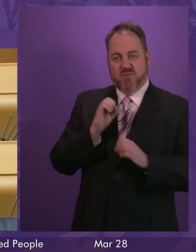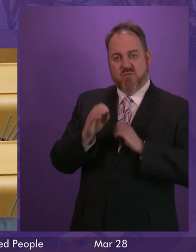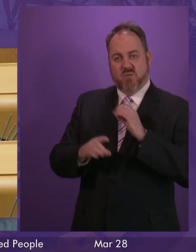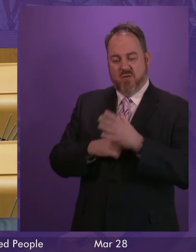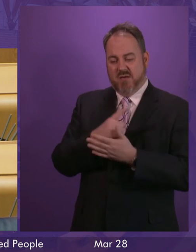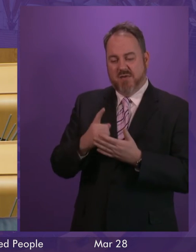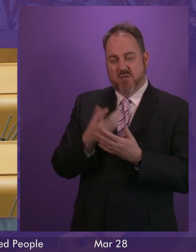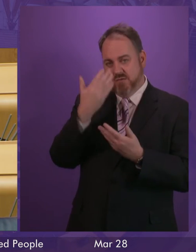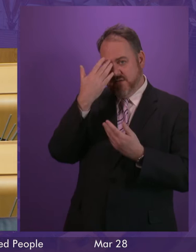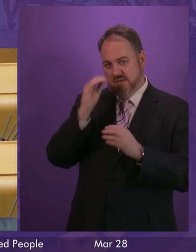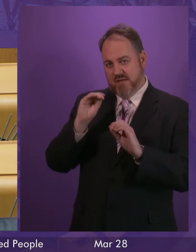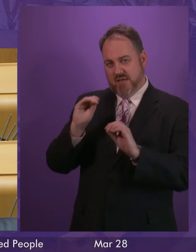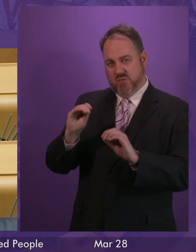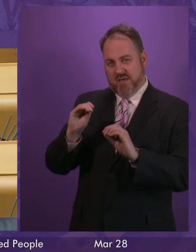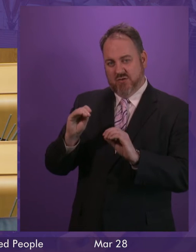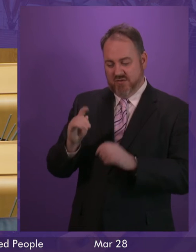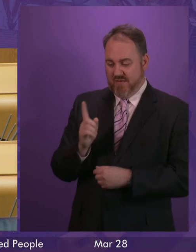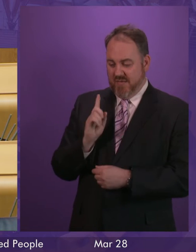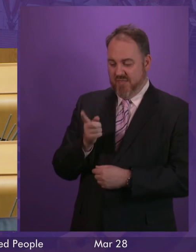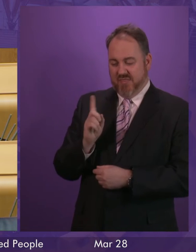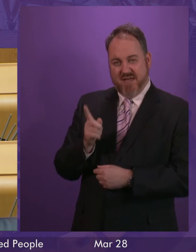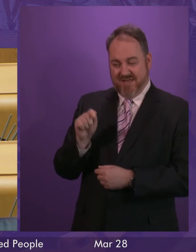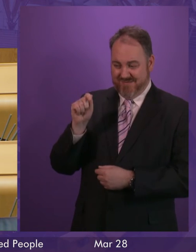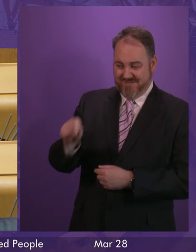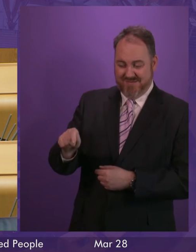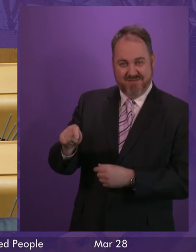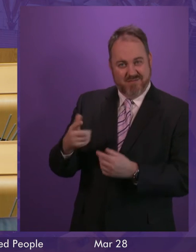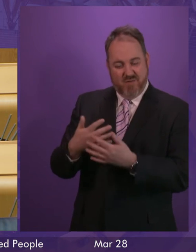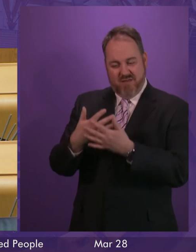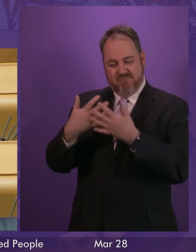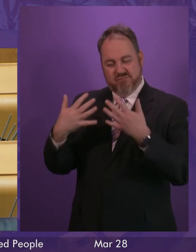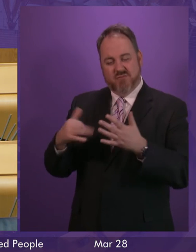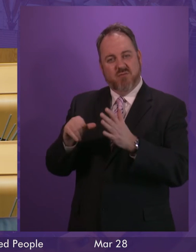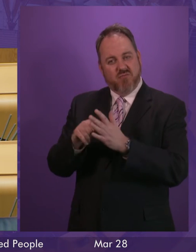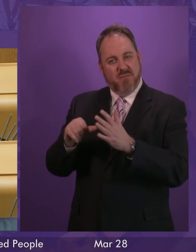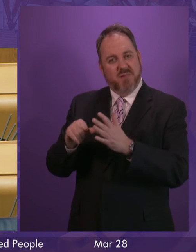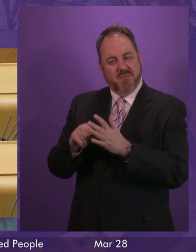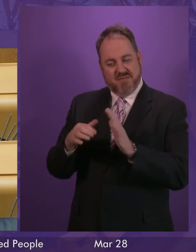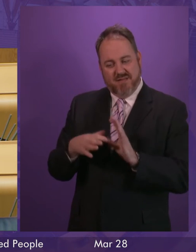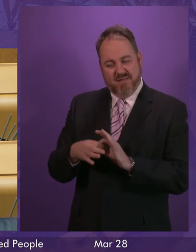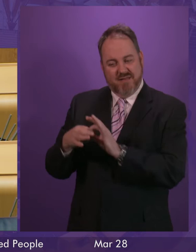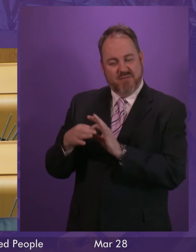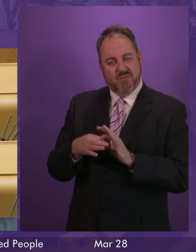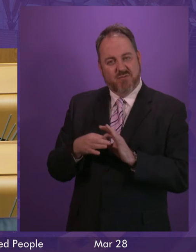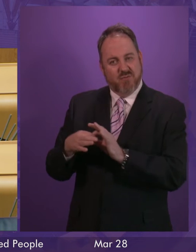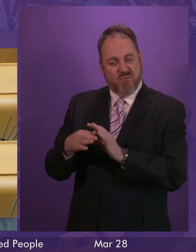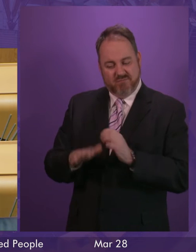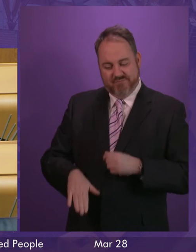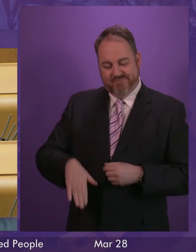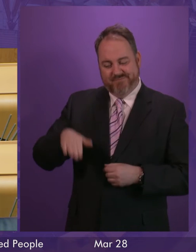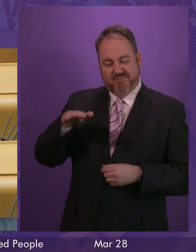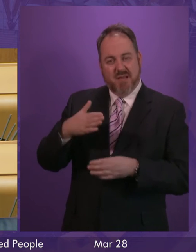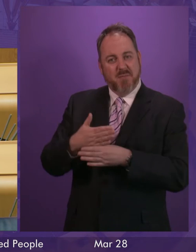I actually believe that is where many of the problems we see with employment and further down the line in our society